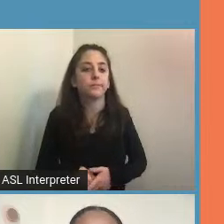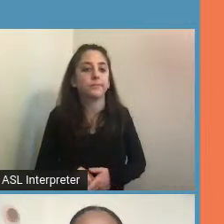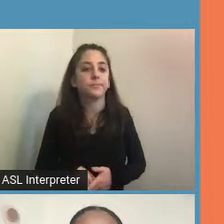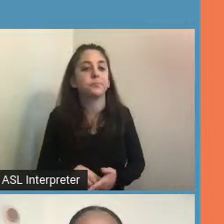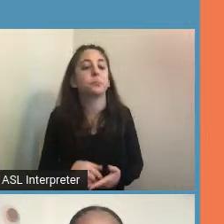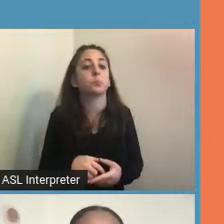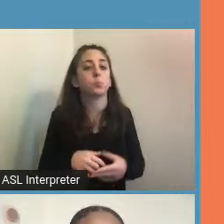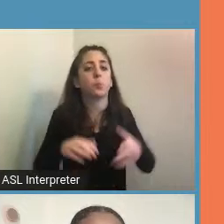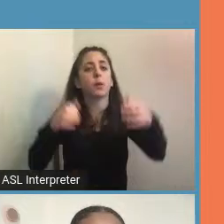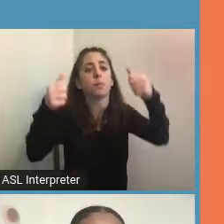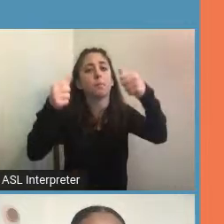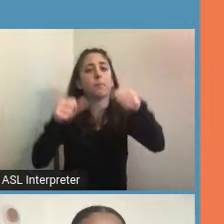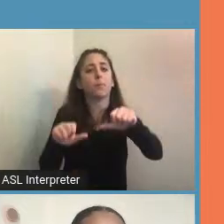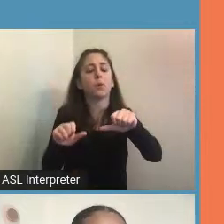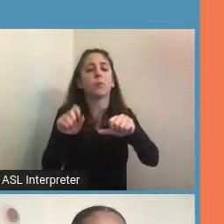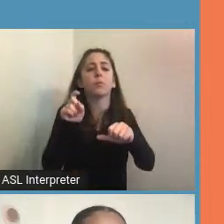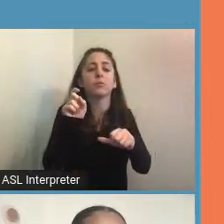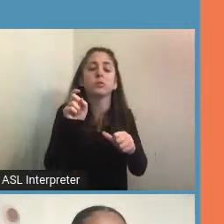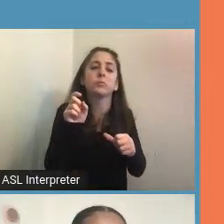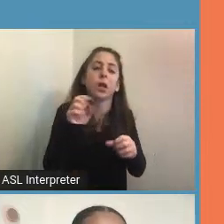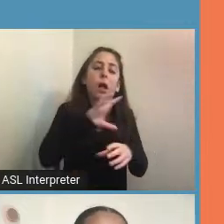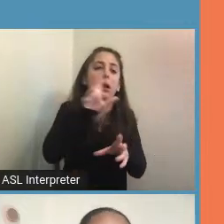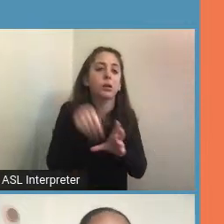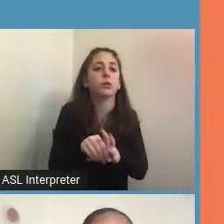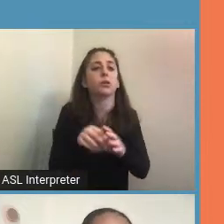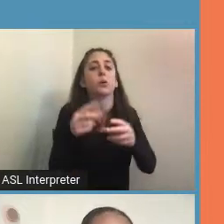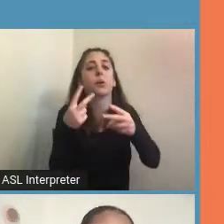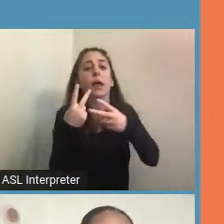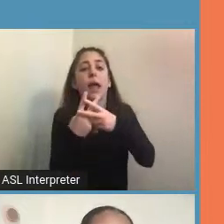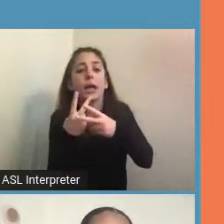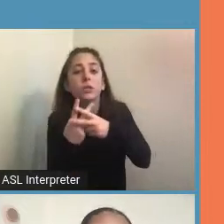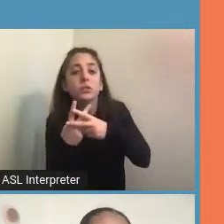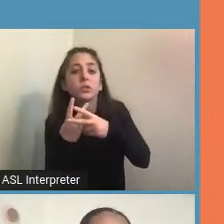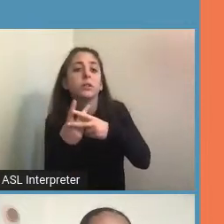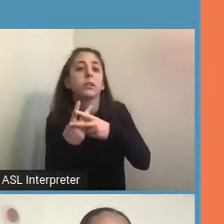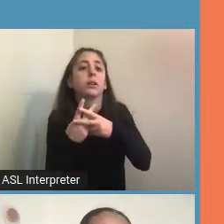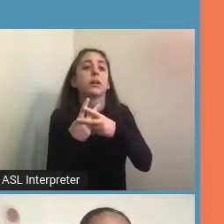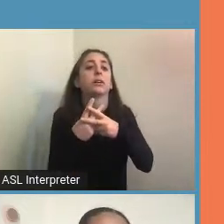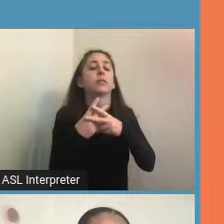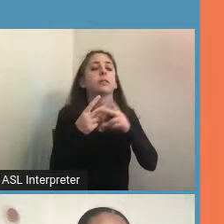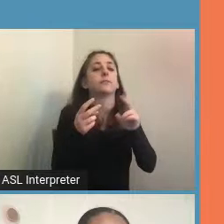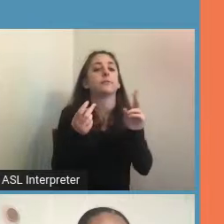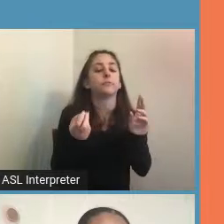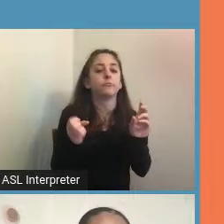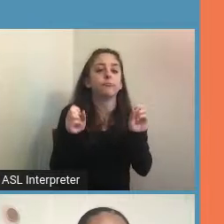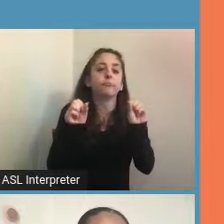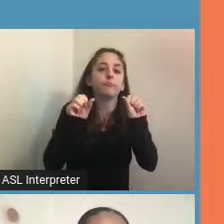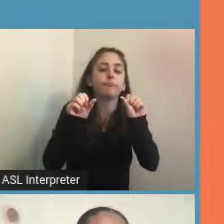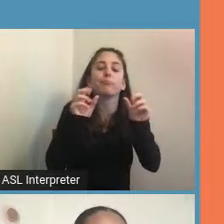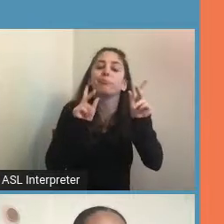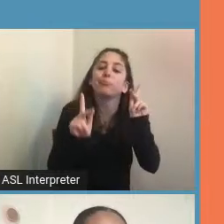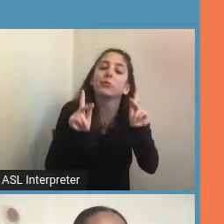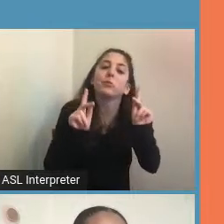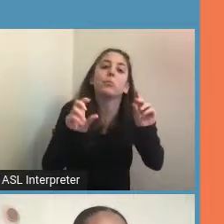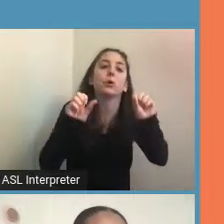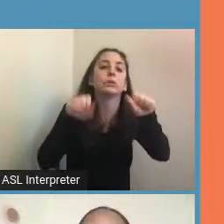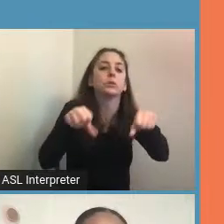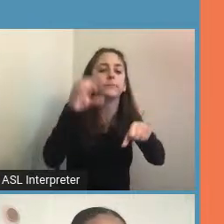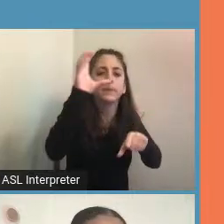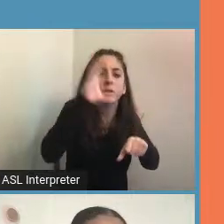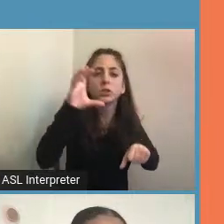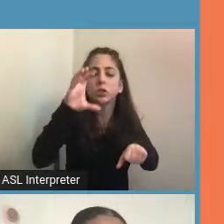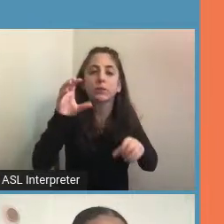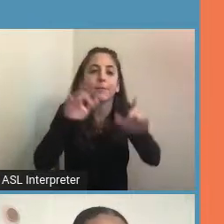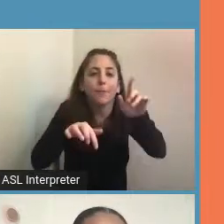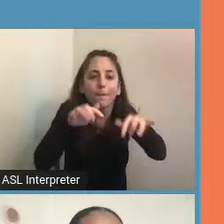include relevant hashtags for tracking and for virility. That's one of the best things on the internet